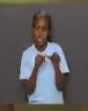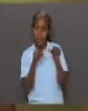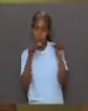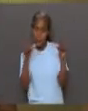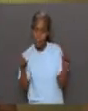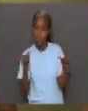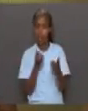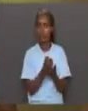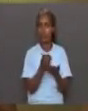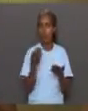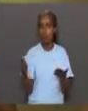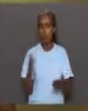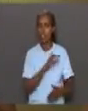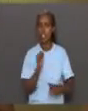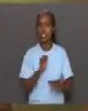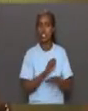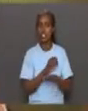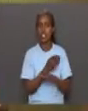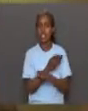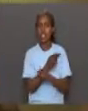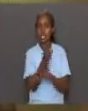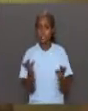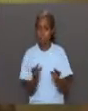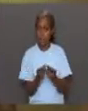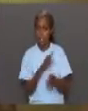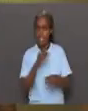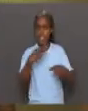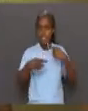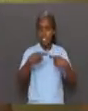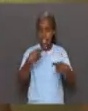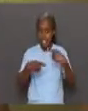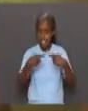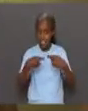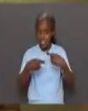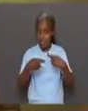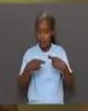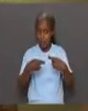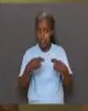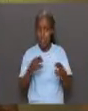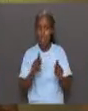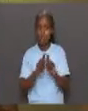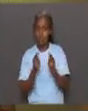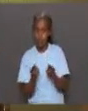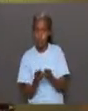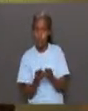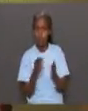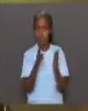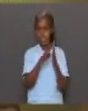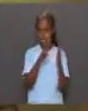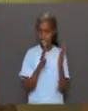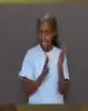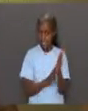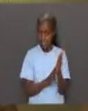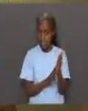measurement of objects and space and their relationships grew into the discipline